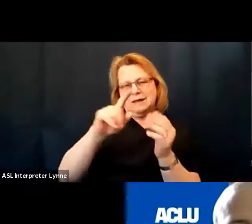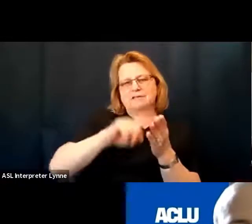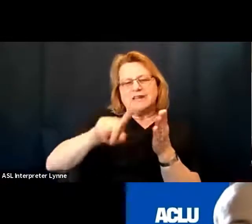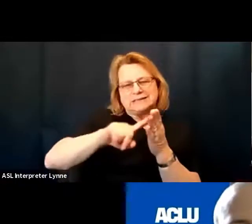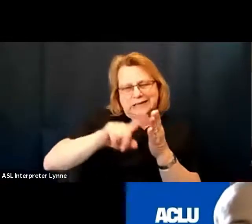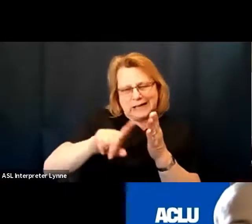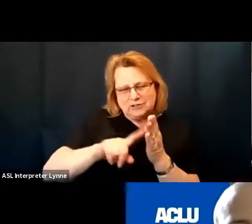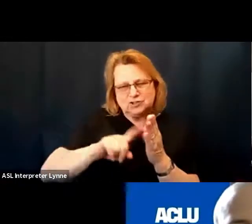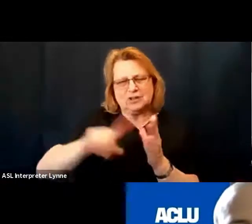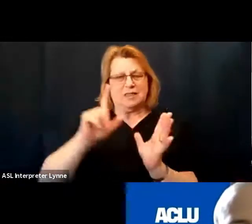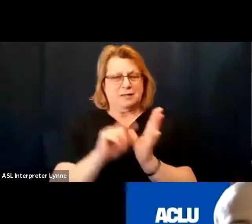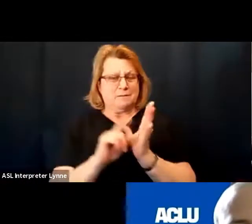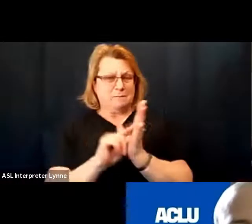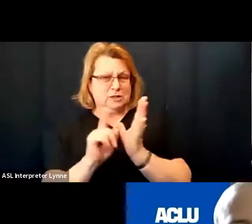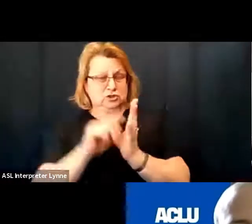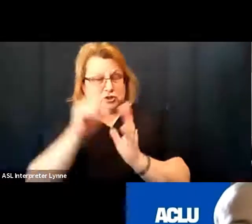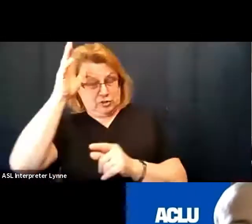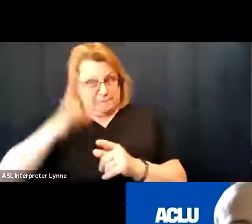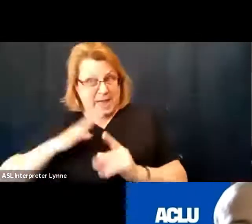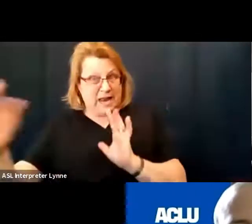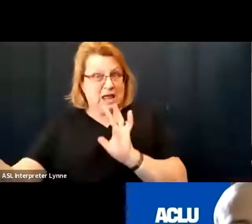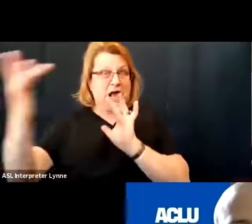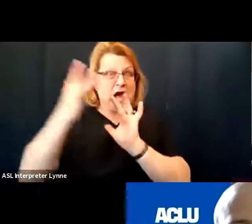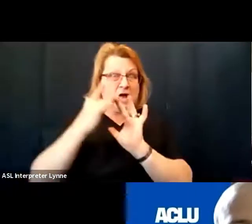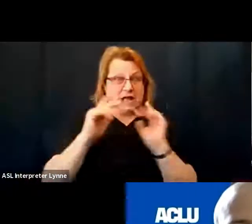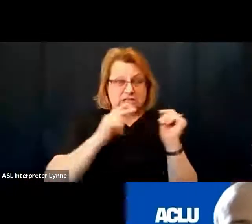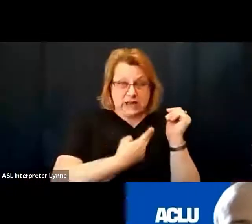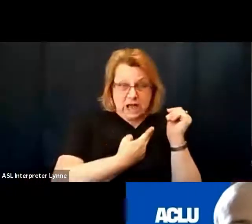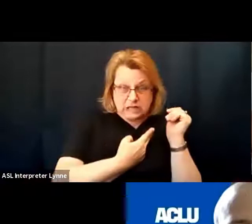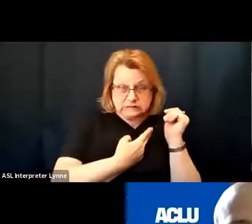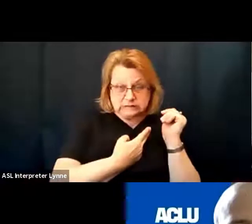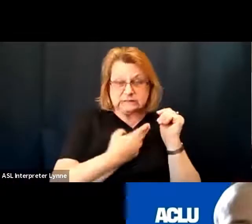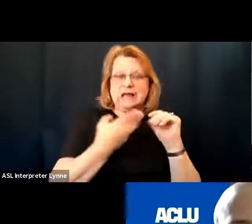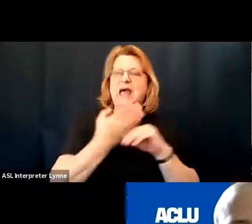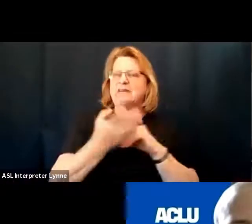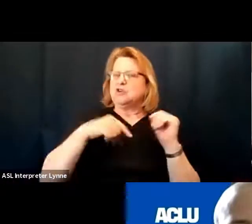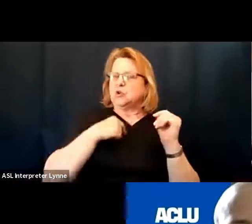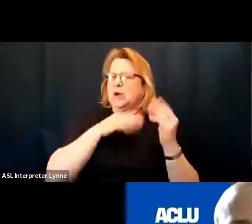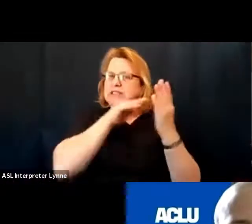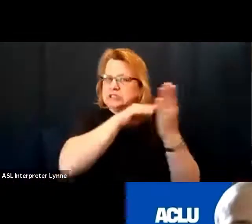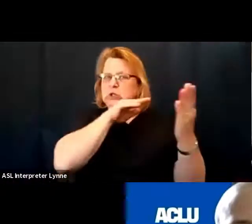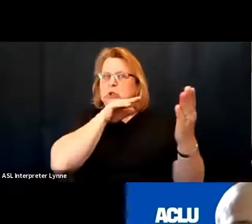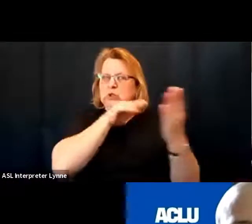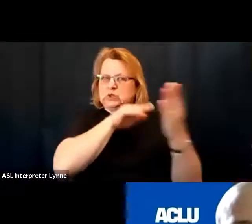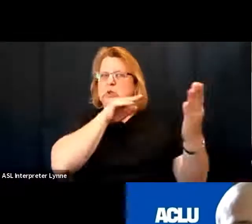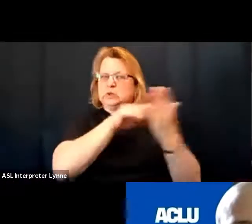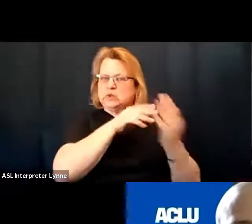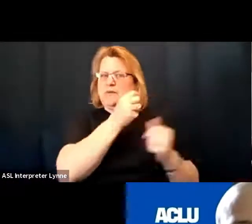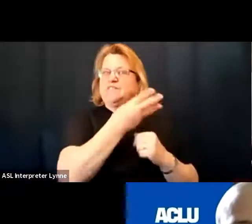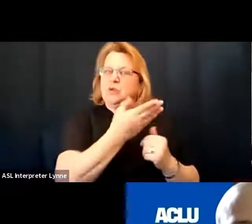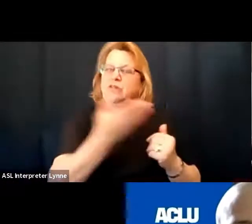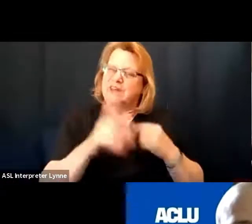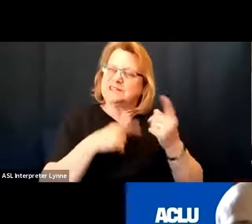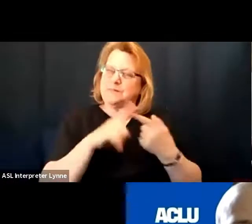publisher, Mr. Dolan, contacted us after we had a couple of lawsuits related to rental